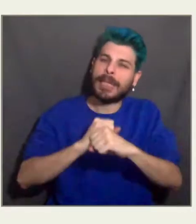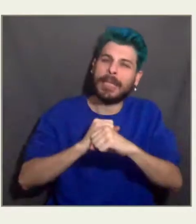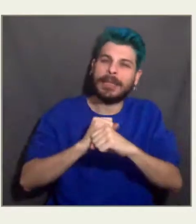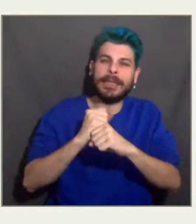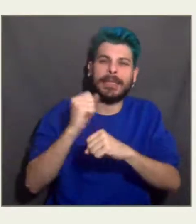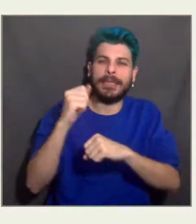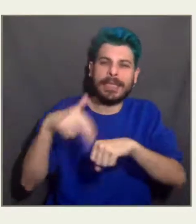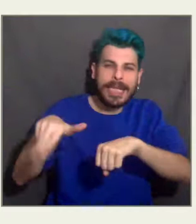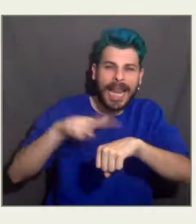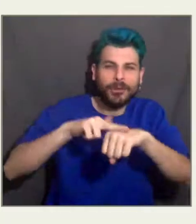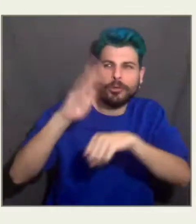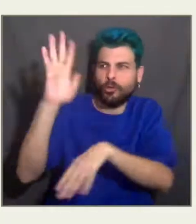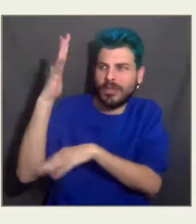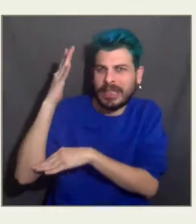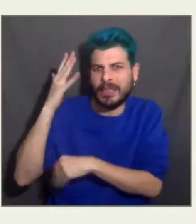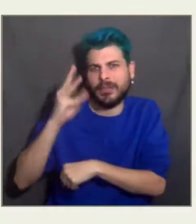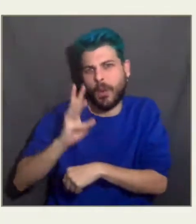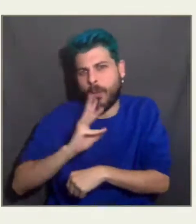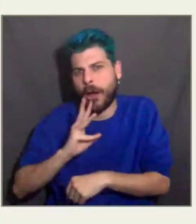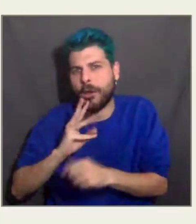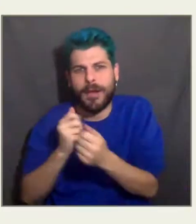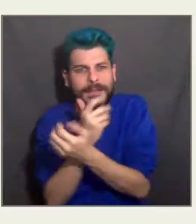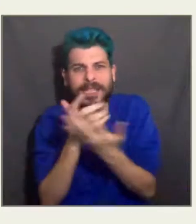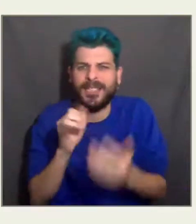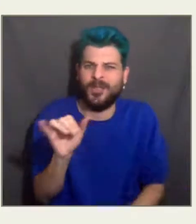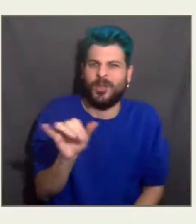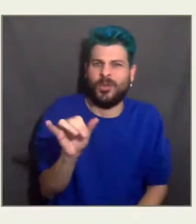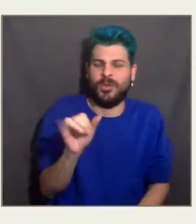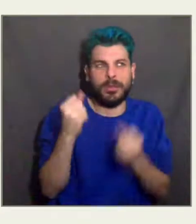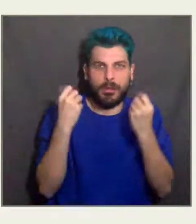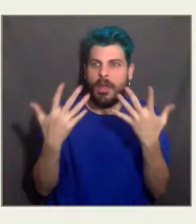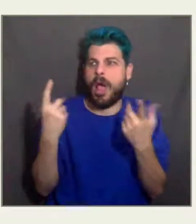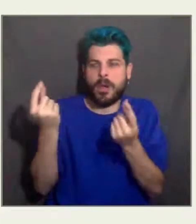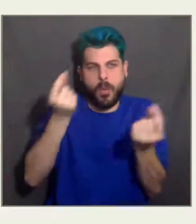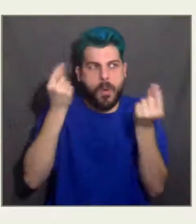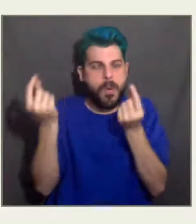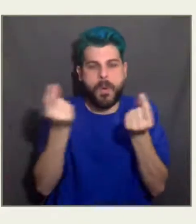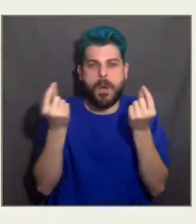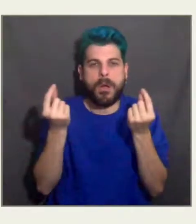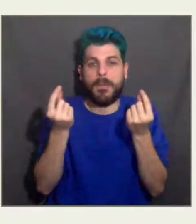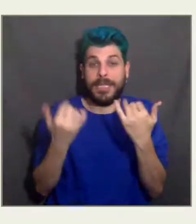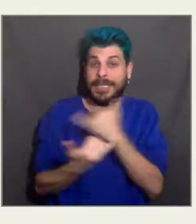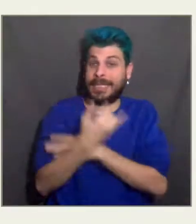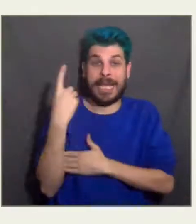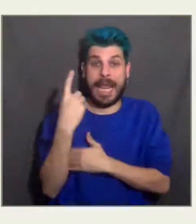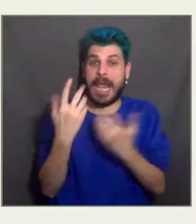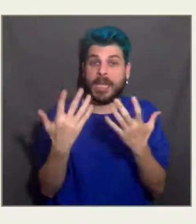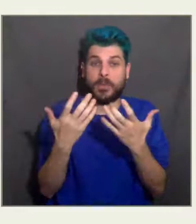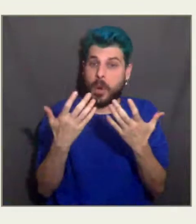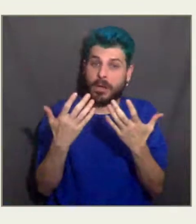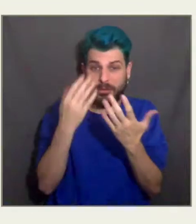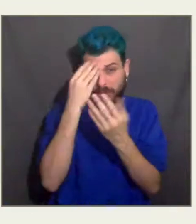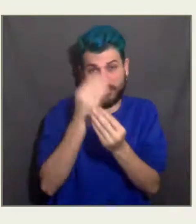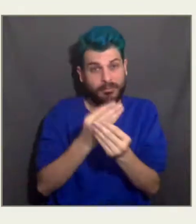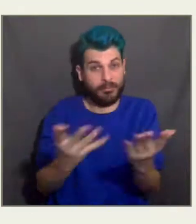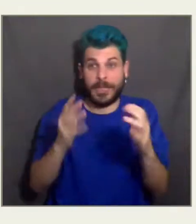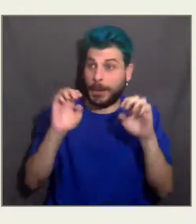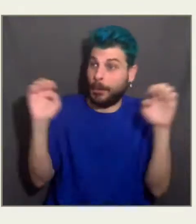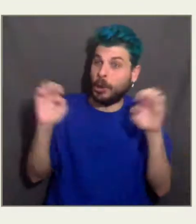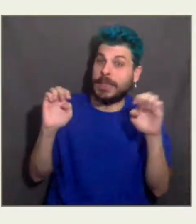on, but we wanted to focus today on the emergency and that we are making progress. Thank